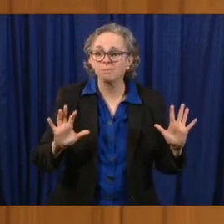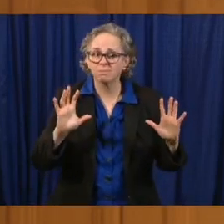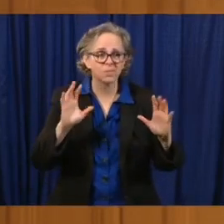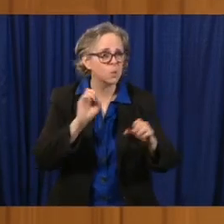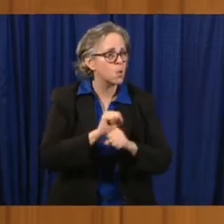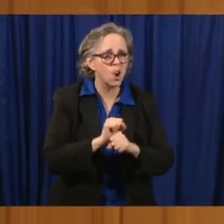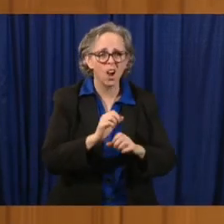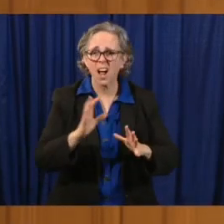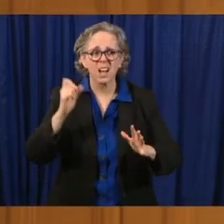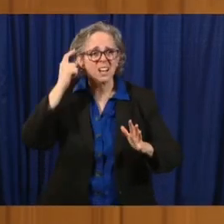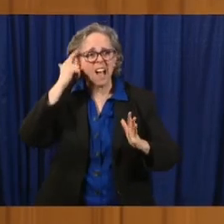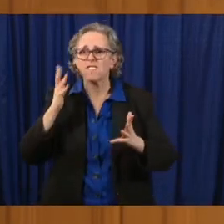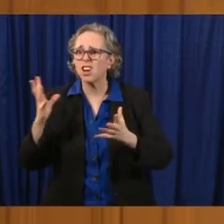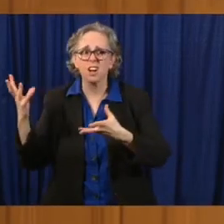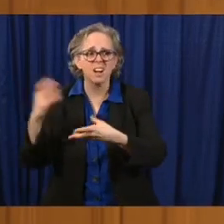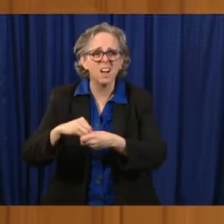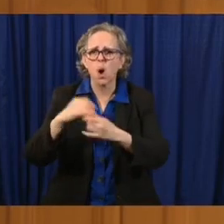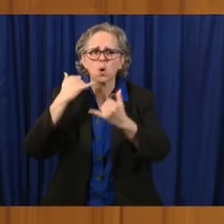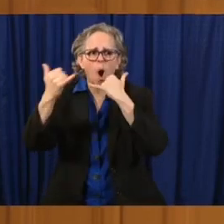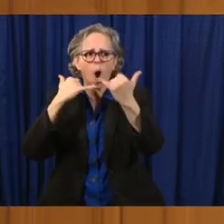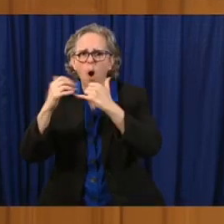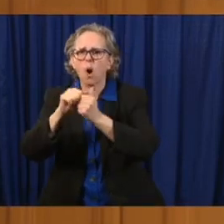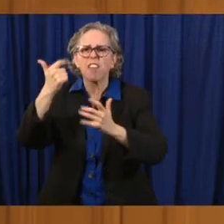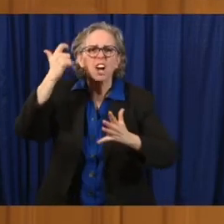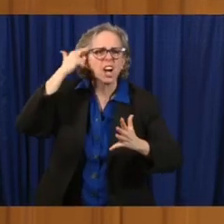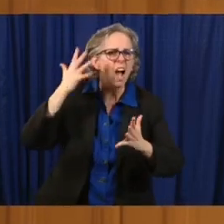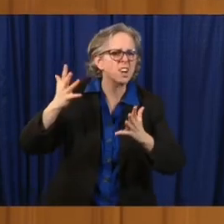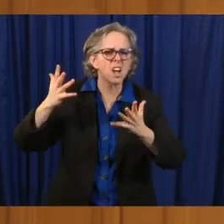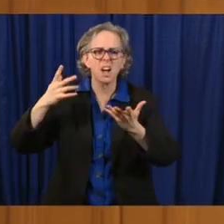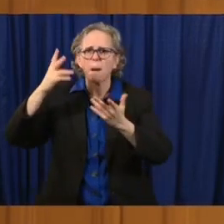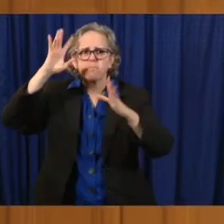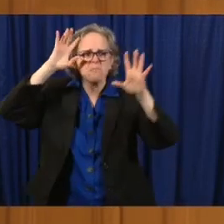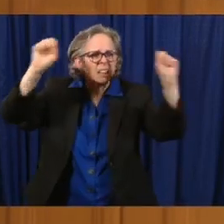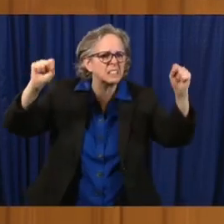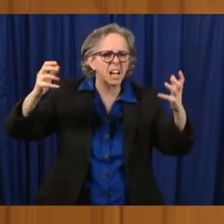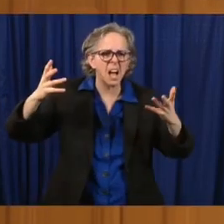with all the other governors. President Trump and the White House are working on